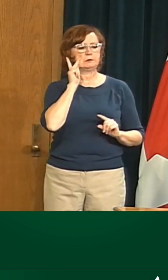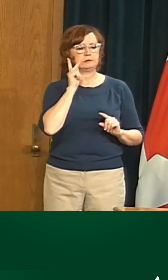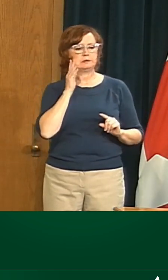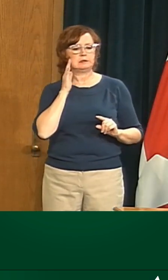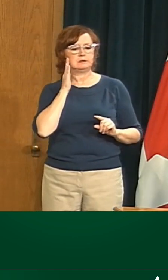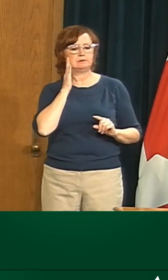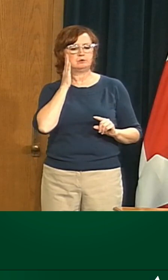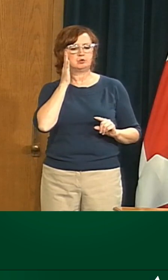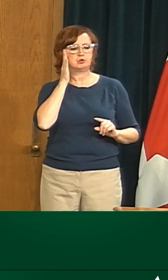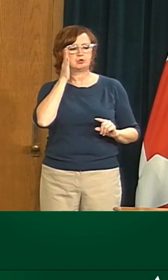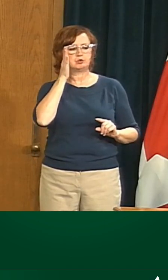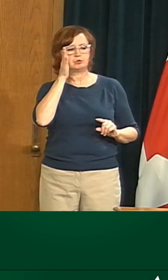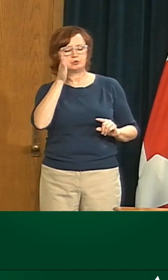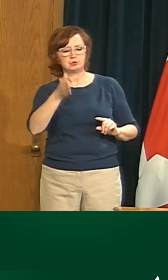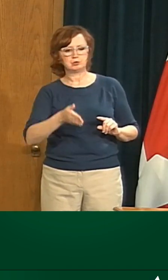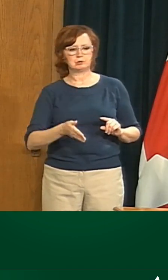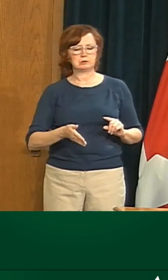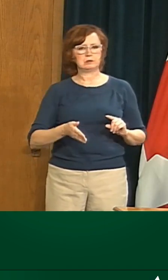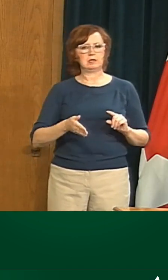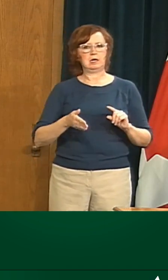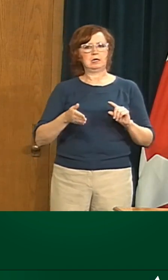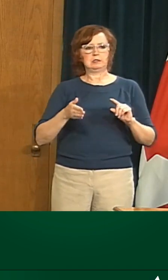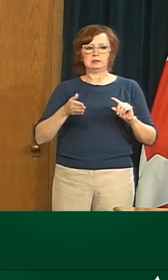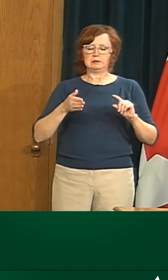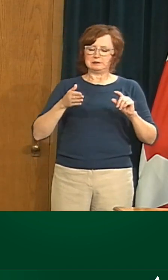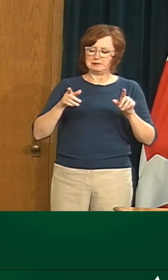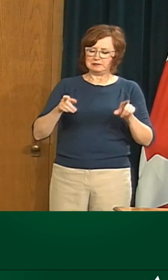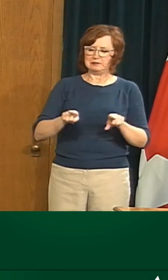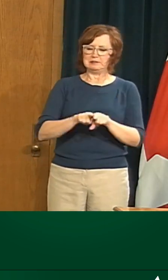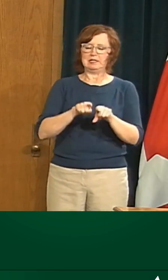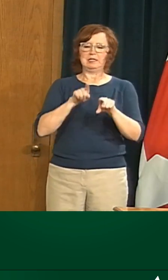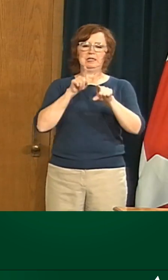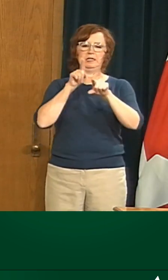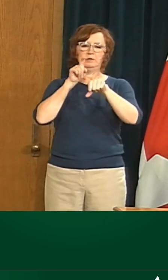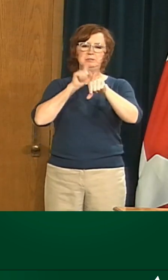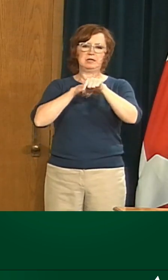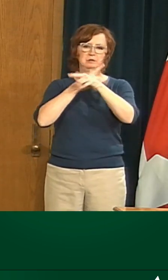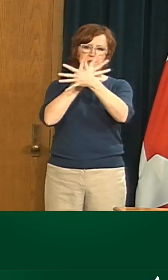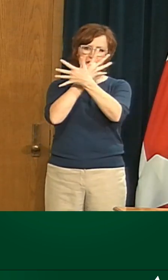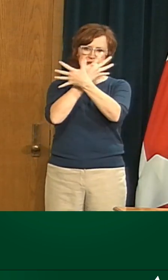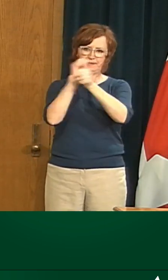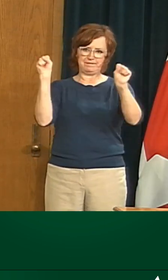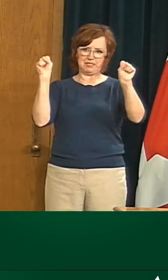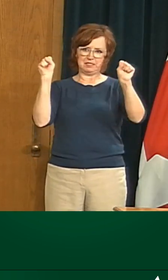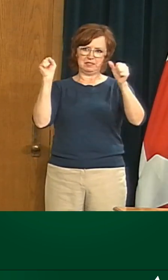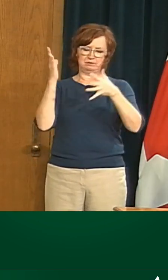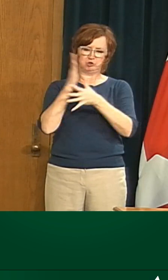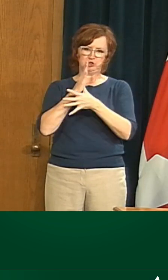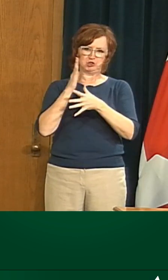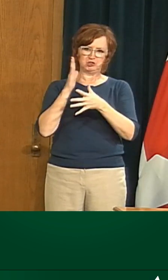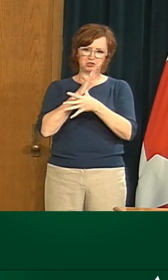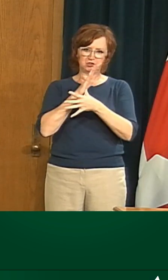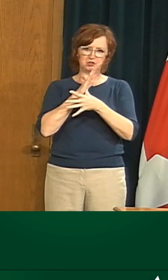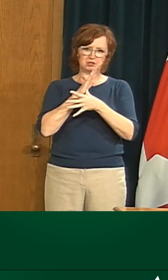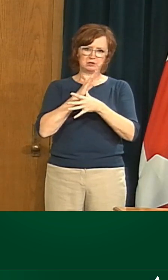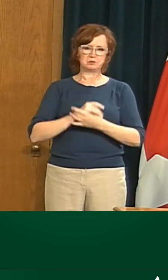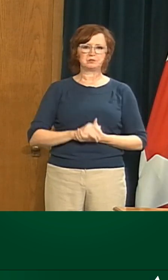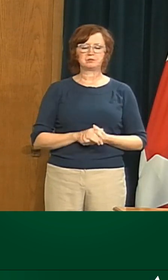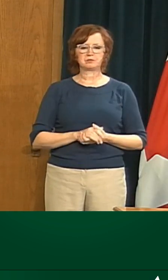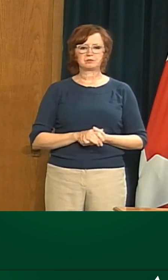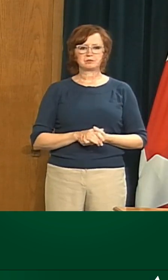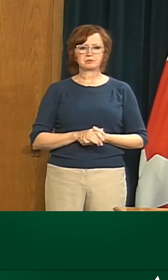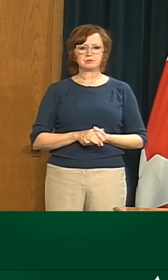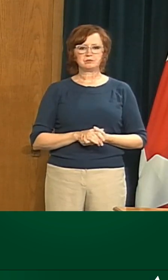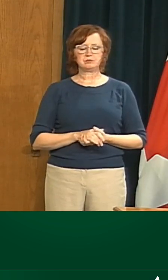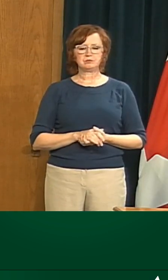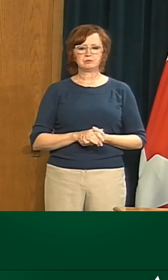events in as safe manner as possible. But like the Premier said, at this point, we need to understand how we can